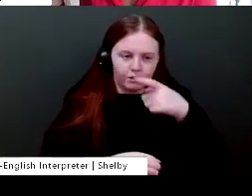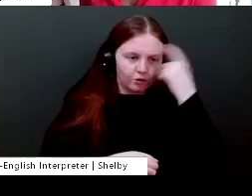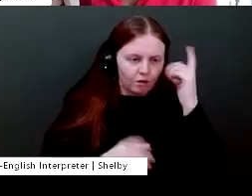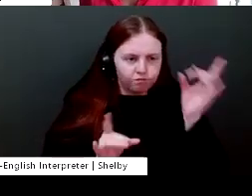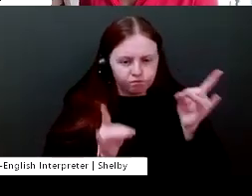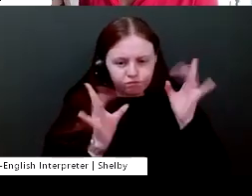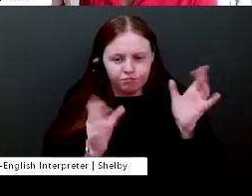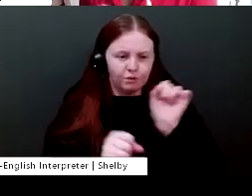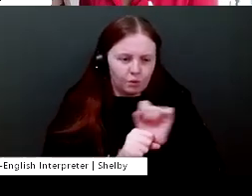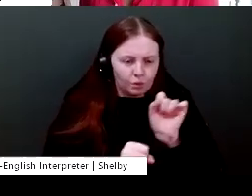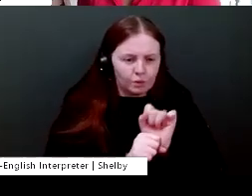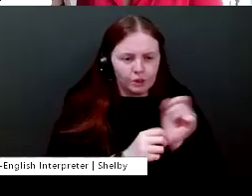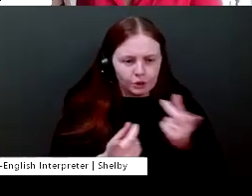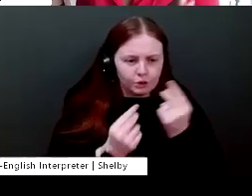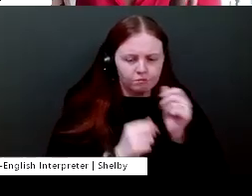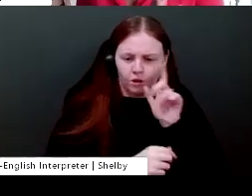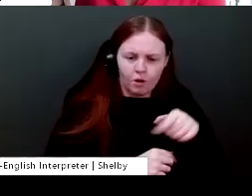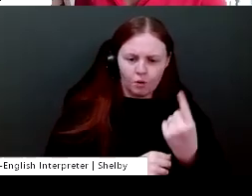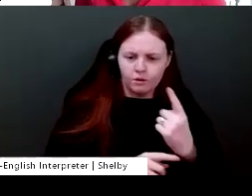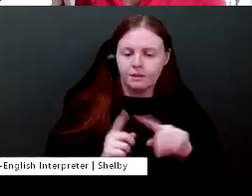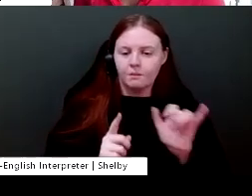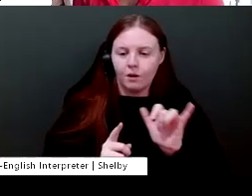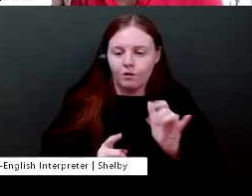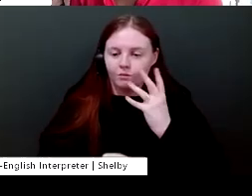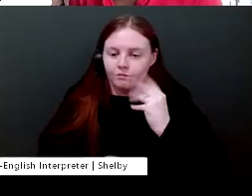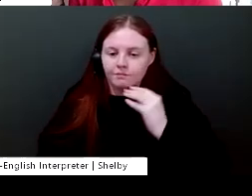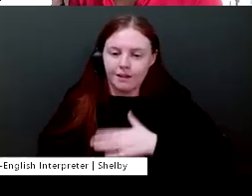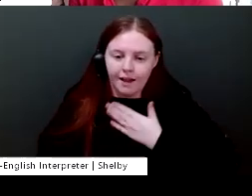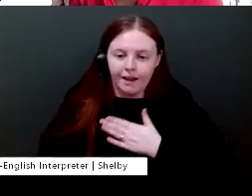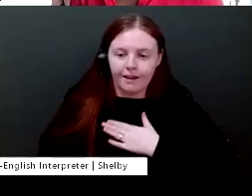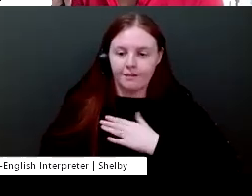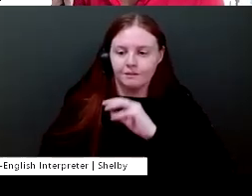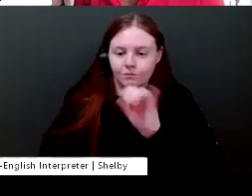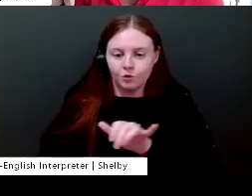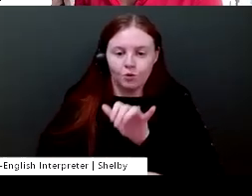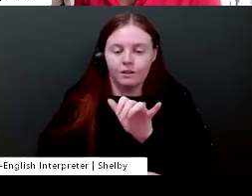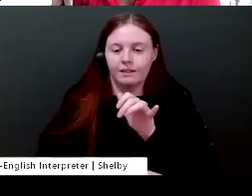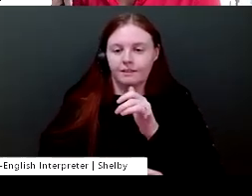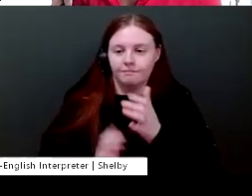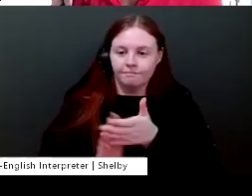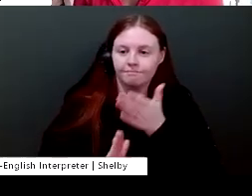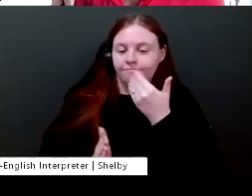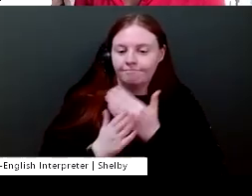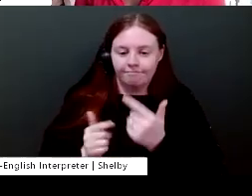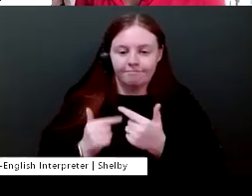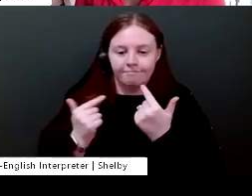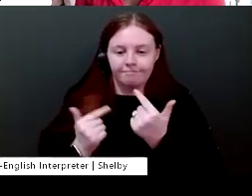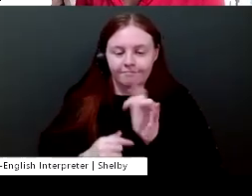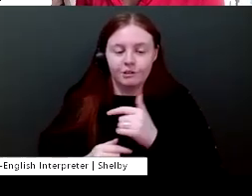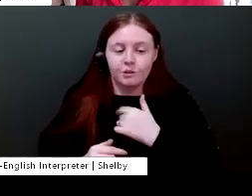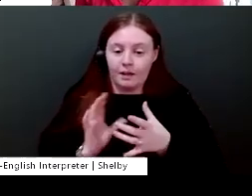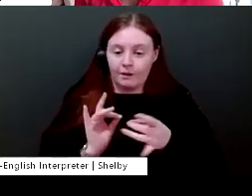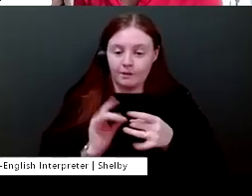the work, but it's about reclaiming joy and agency in everyday life. And so when I was talking about hope,